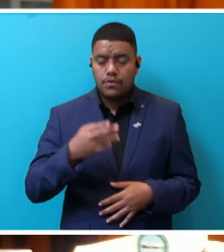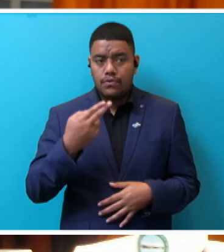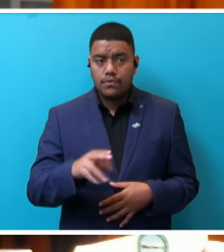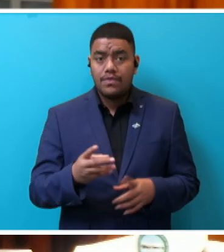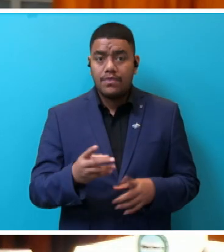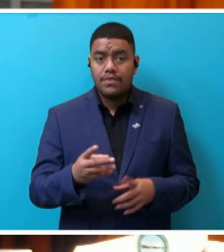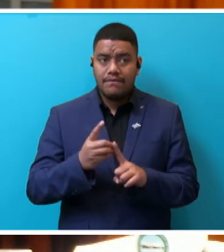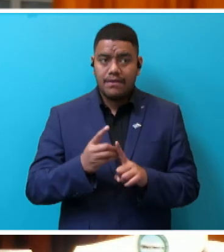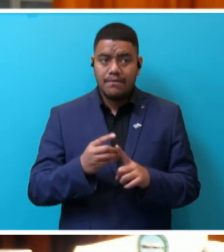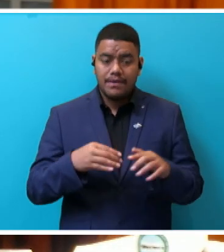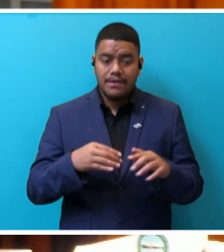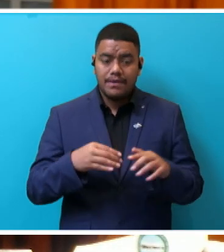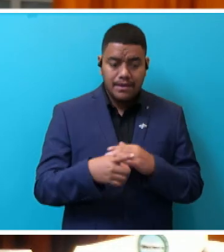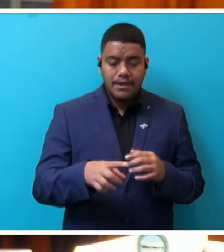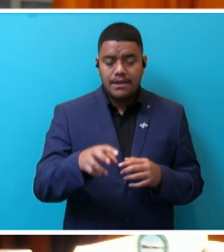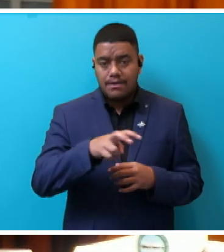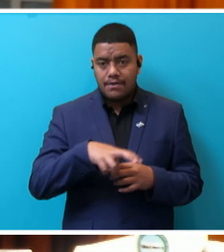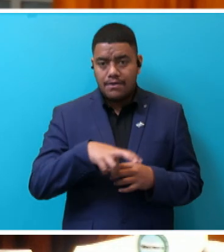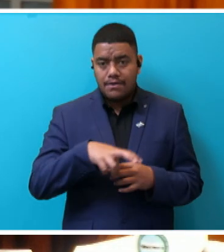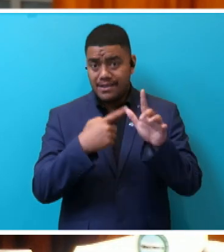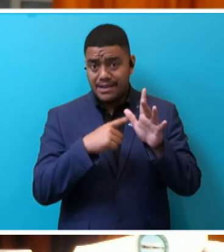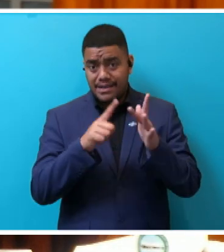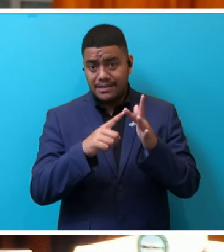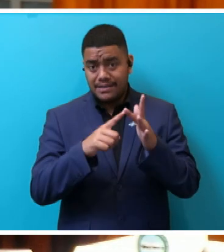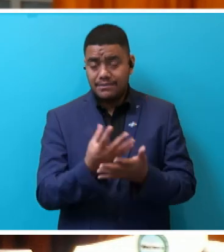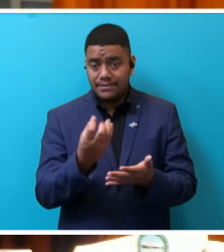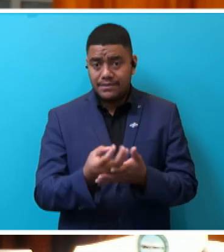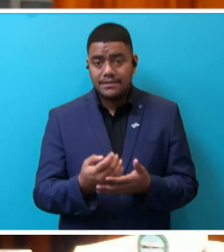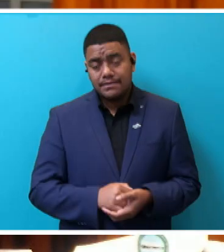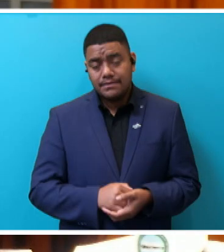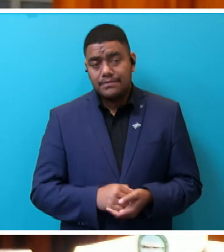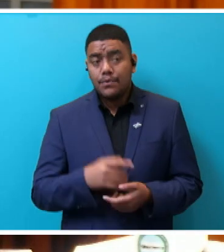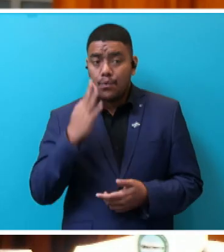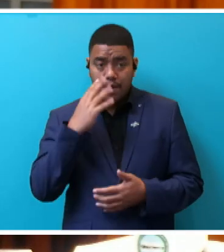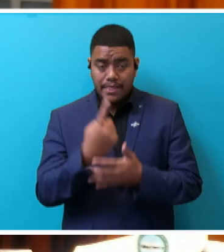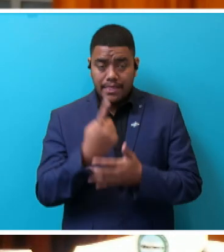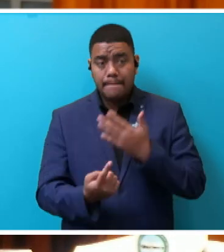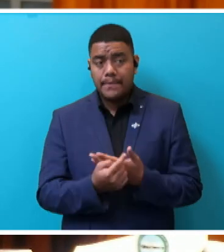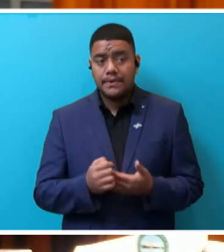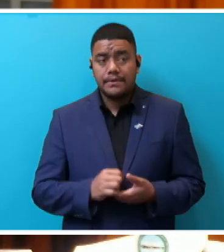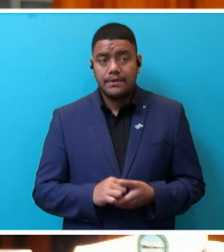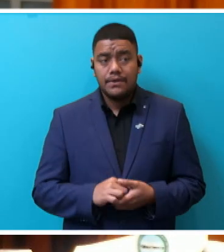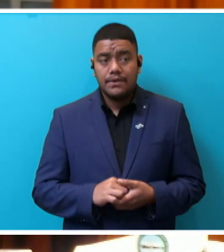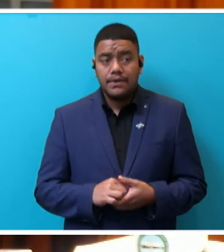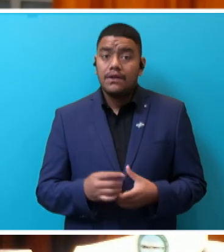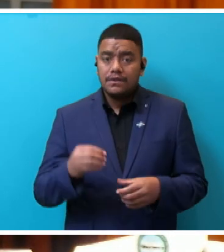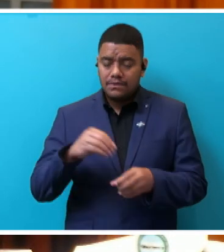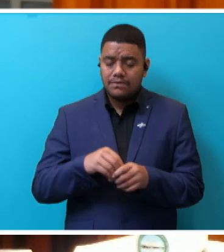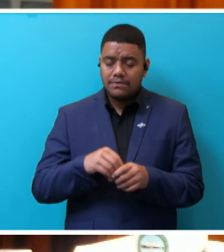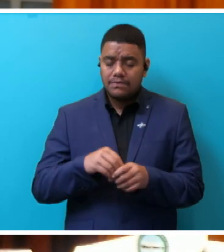develop in and around the Kasi mining operation when that does happen, which would include provision